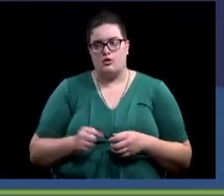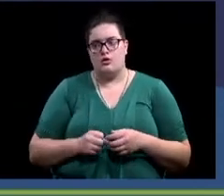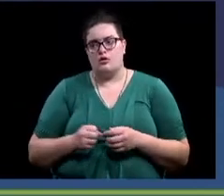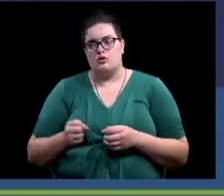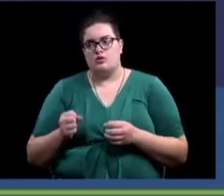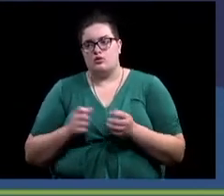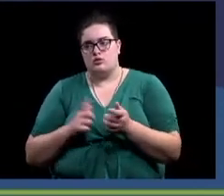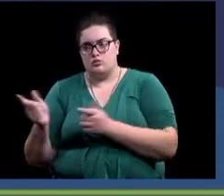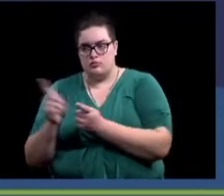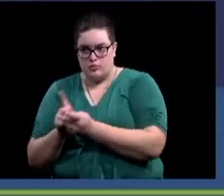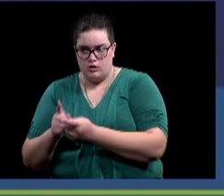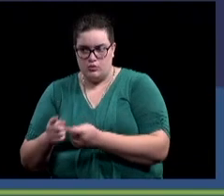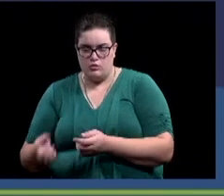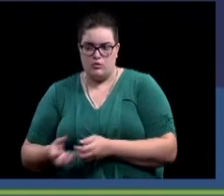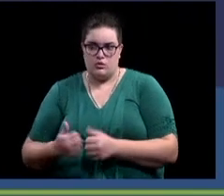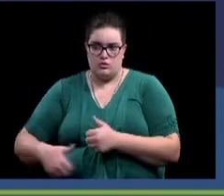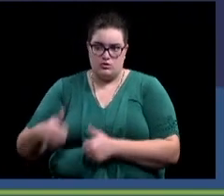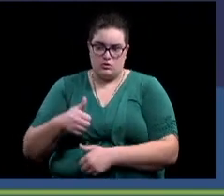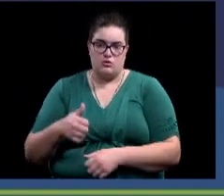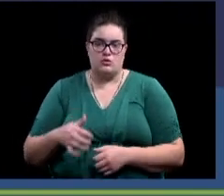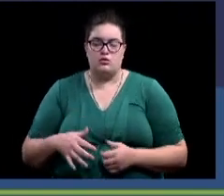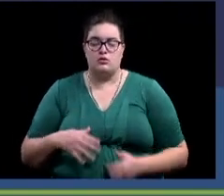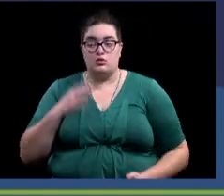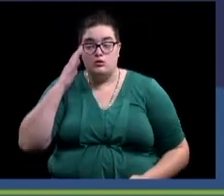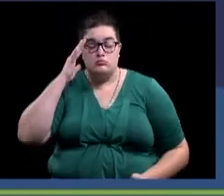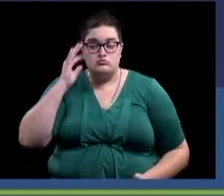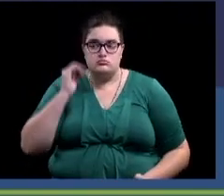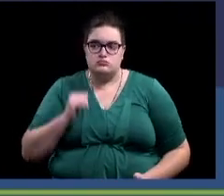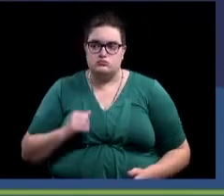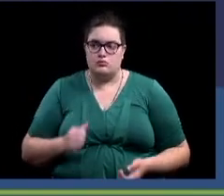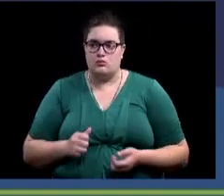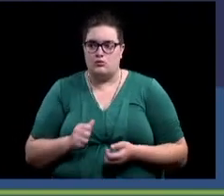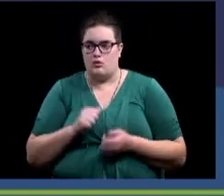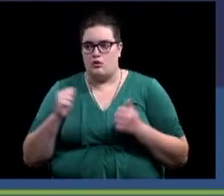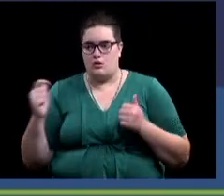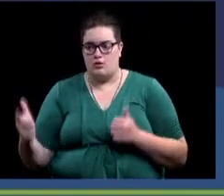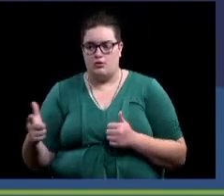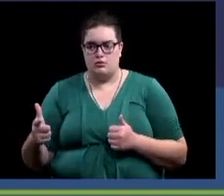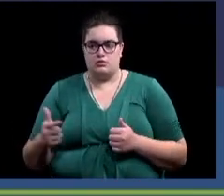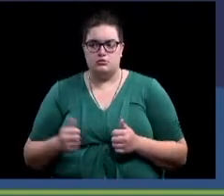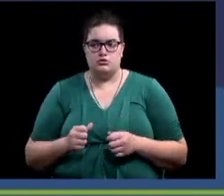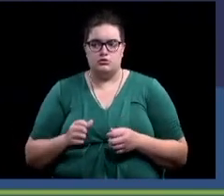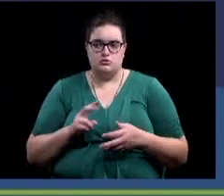the recommendations from the chain of command or the peer review board are advisory to the chief of police.